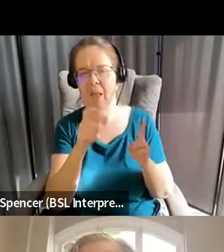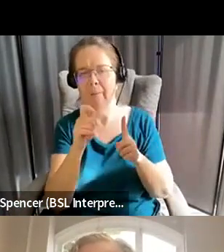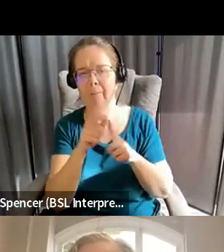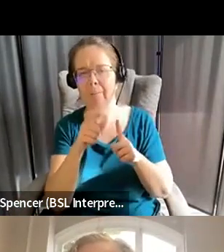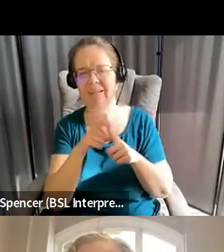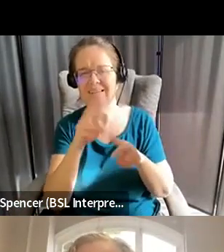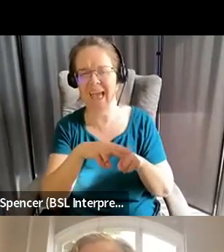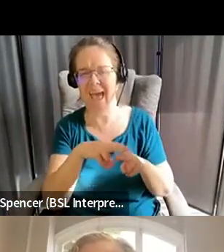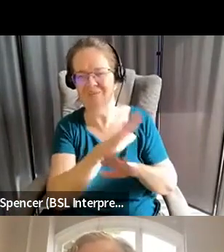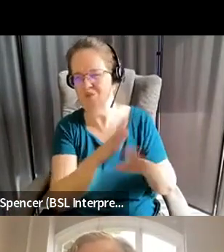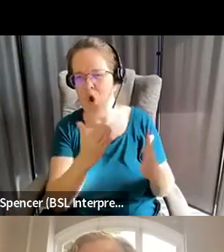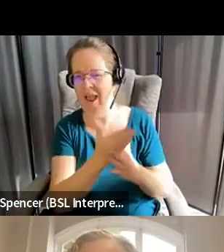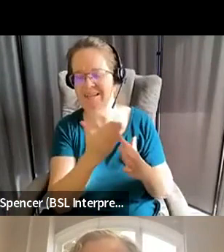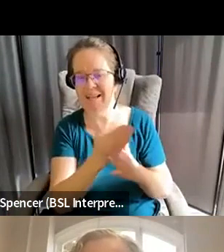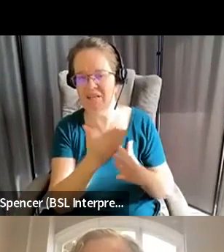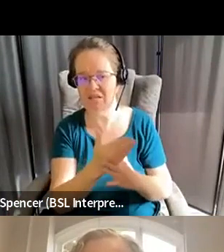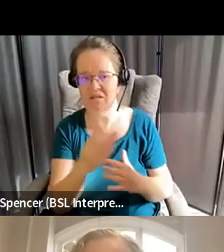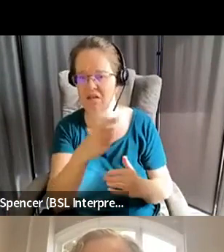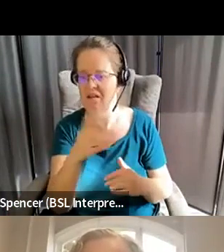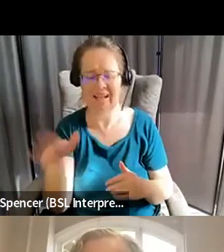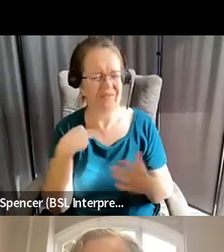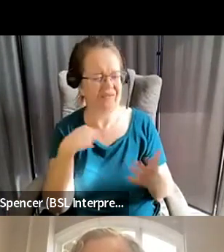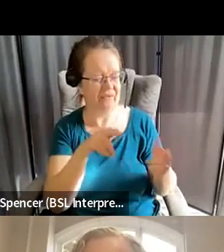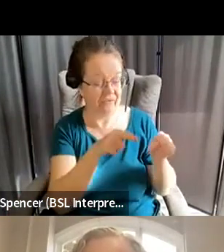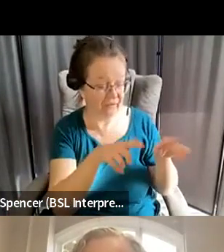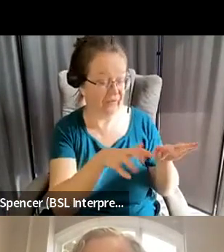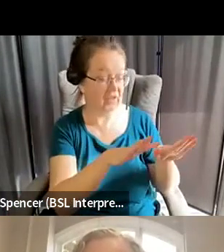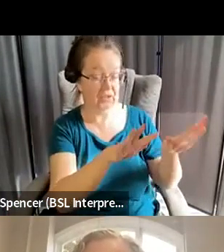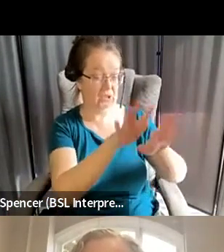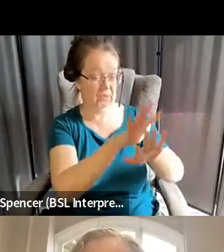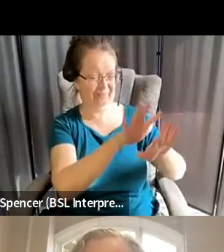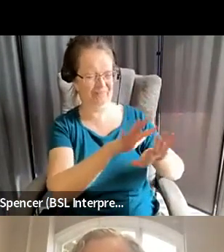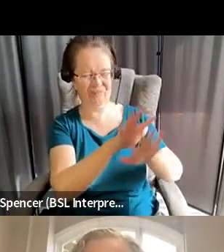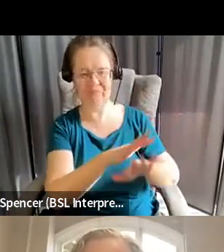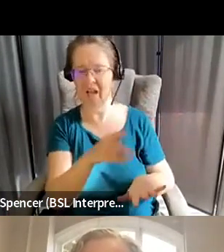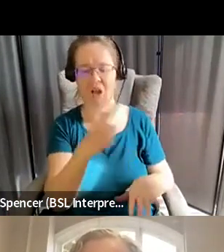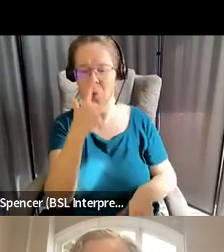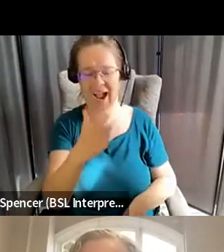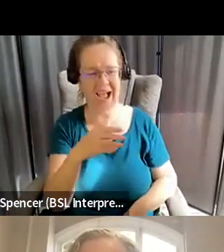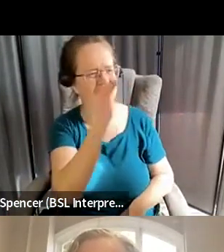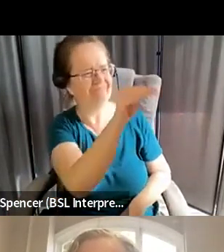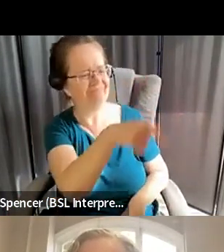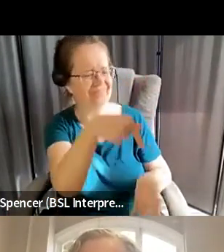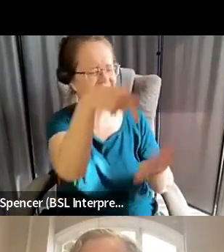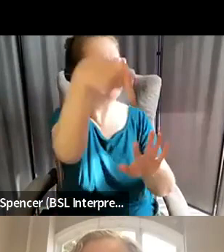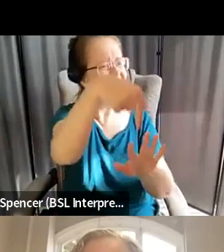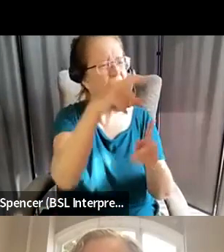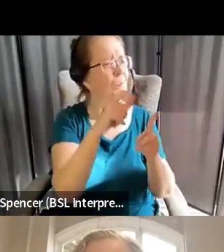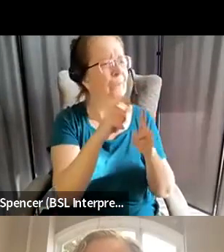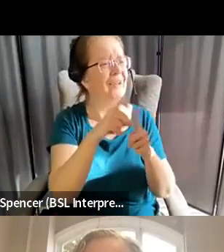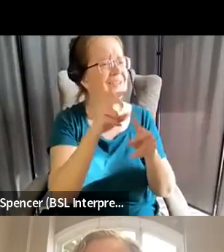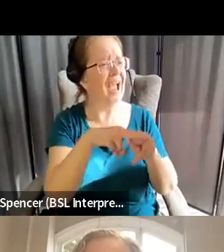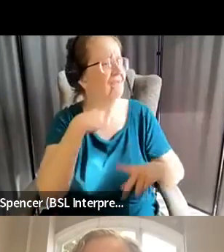give a way of, at the point where they reach that content, a way of them getting in touch with you to tell you that actually I need that in a different format.